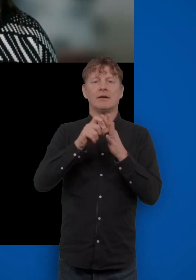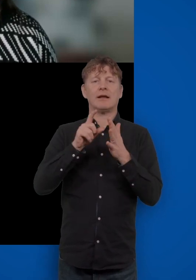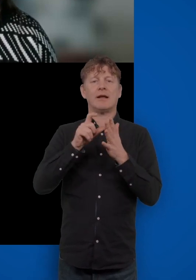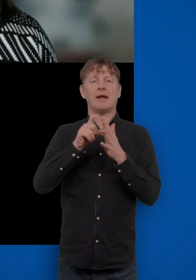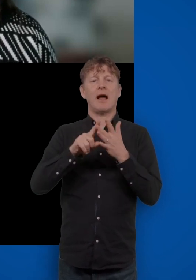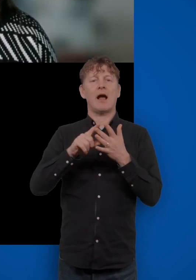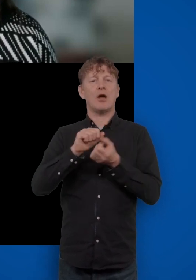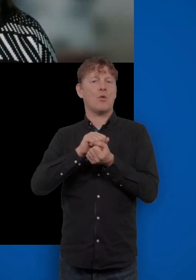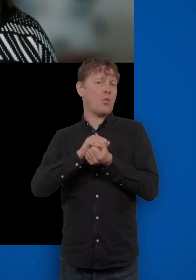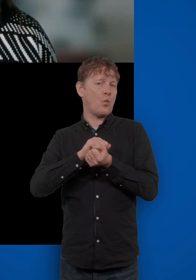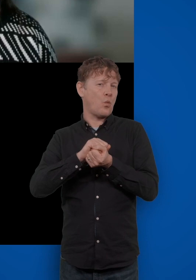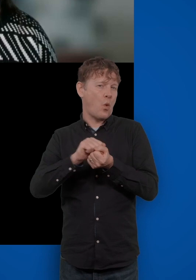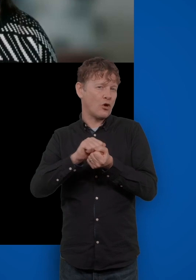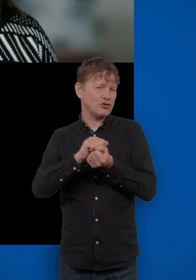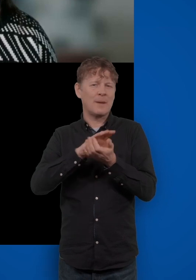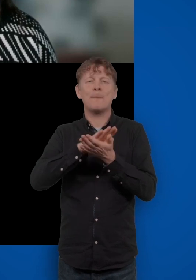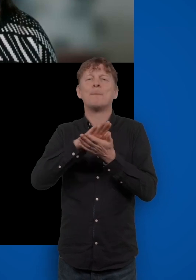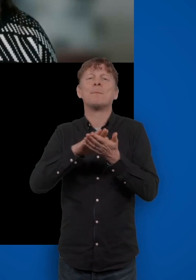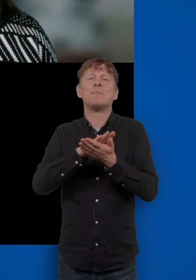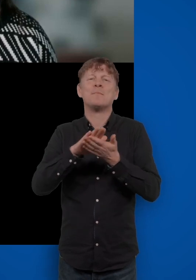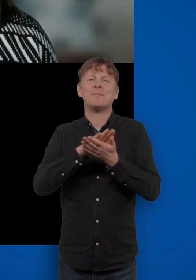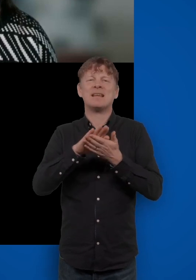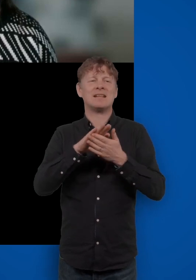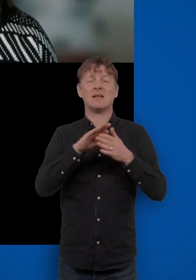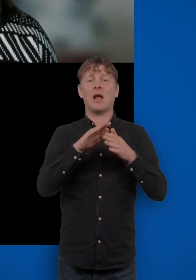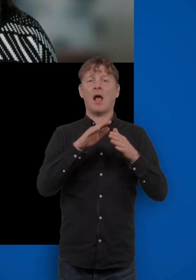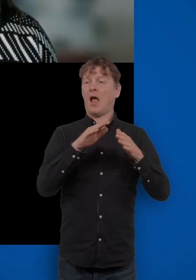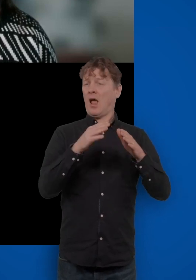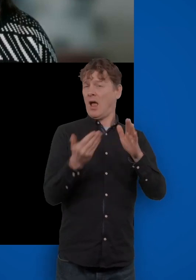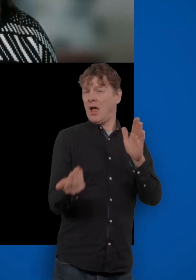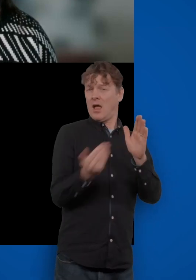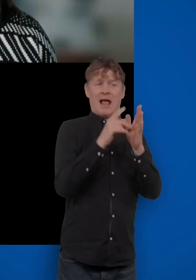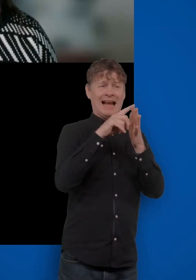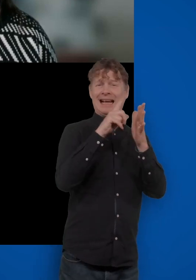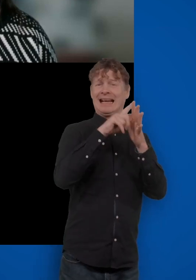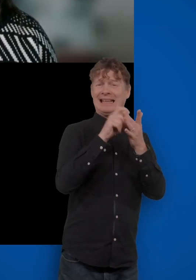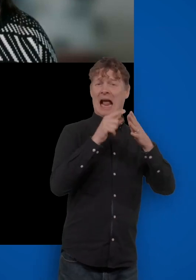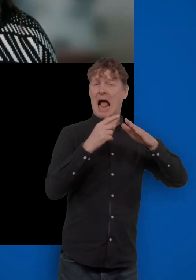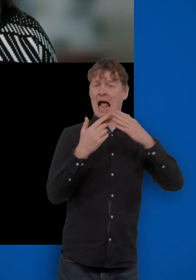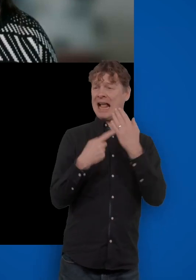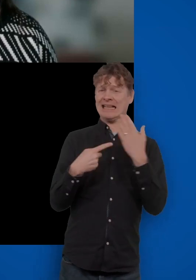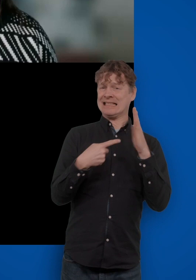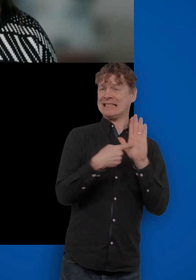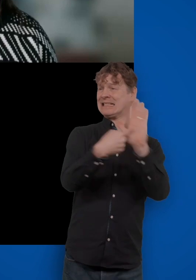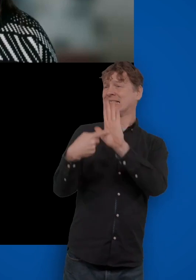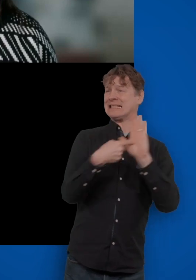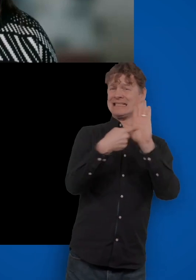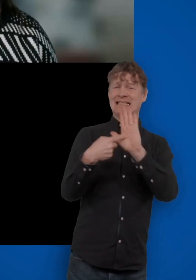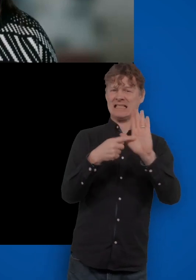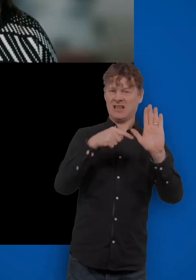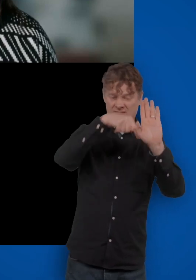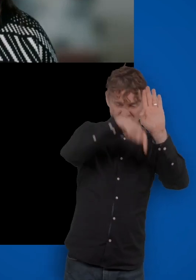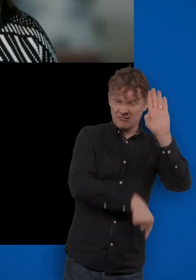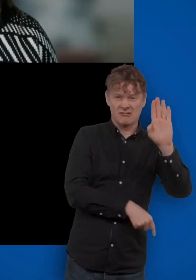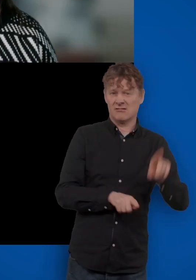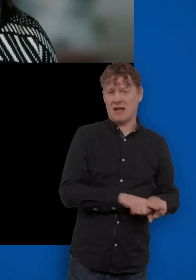this idea that we can kind of like add a bit of EDI, but keep everything the same, and that